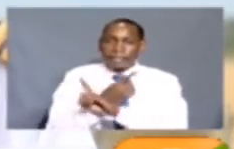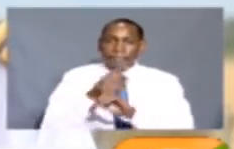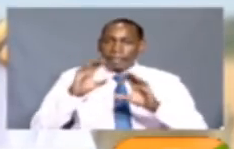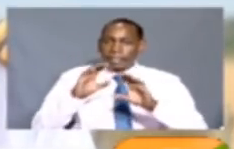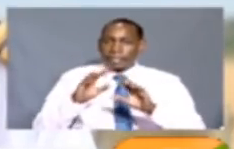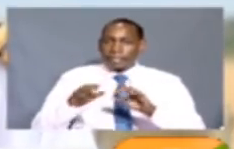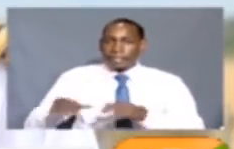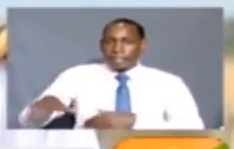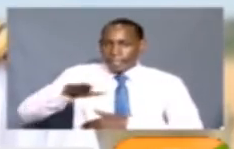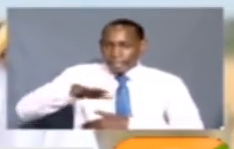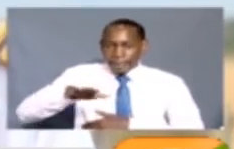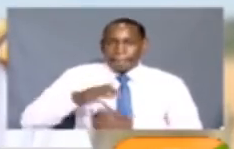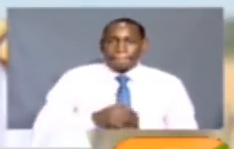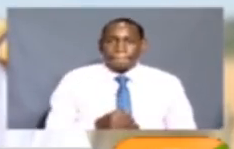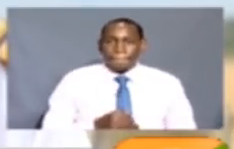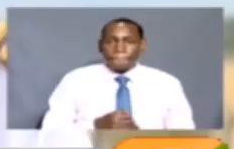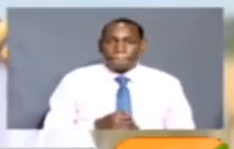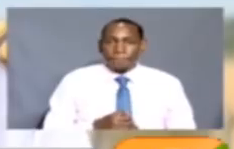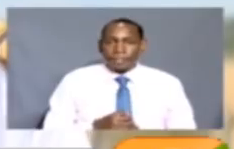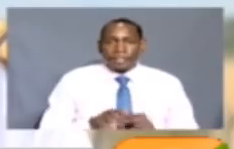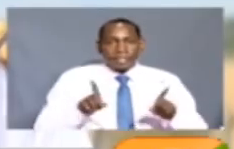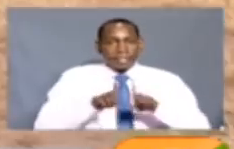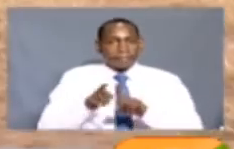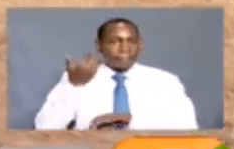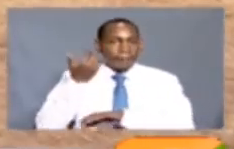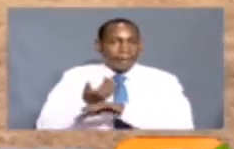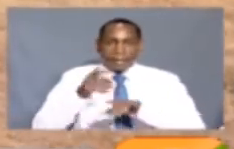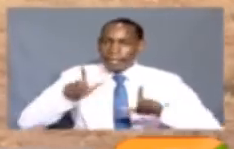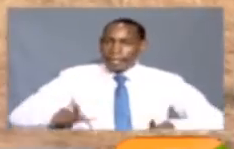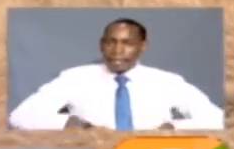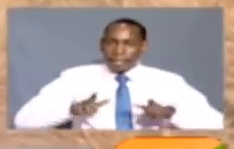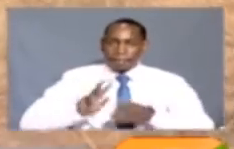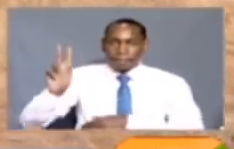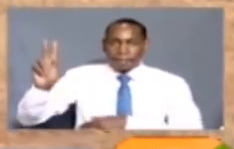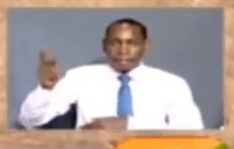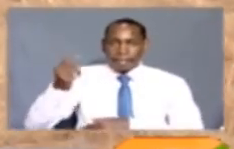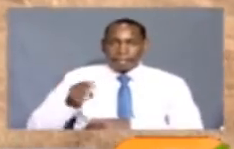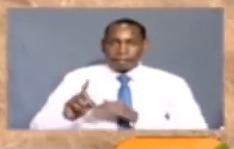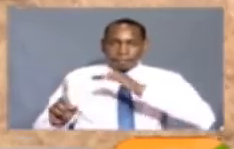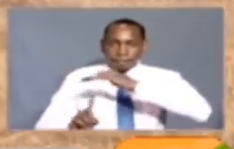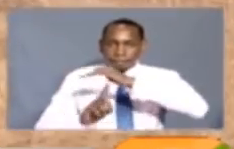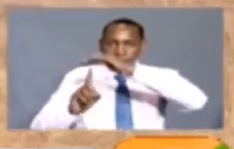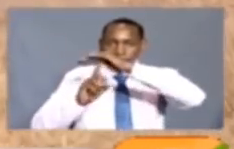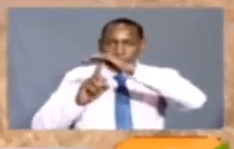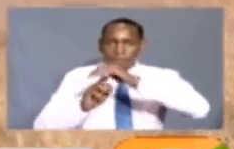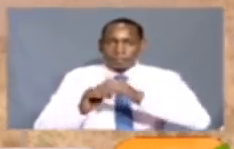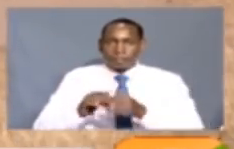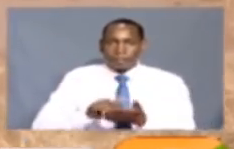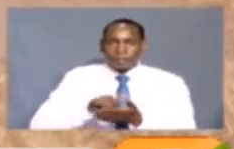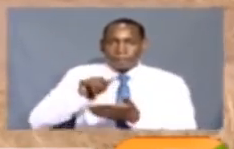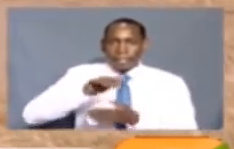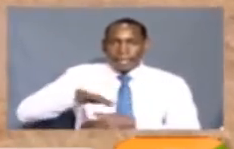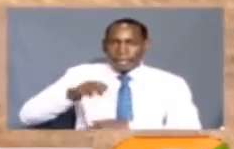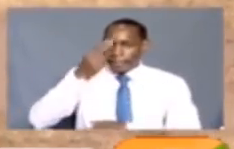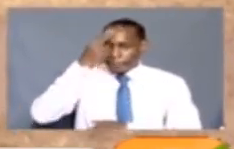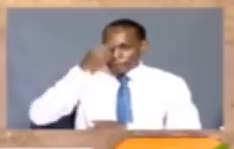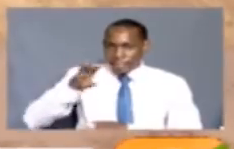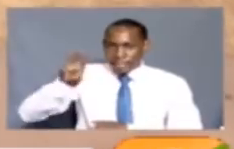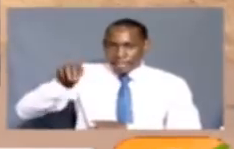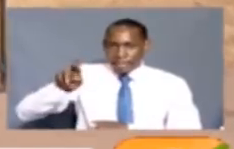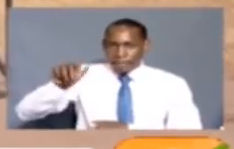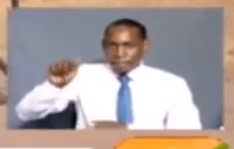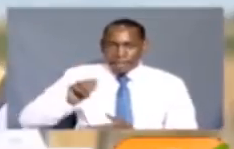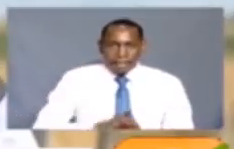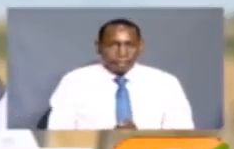life. And it's a tough way of life. In Kenya, hot air balloons only fly in the Maasai Mara. At